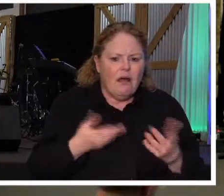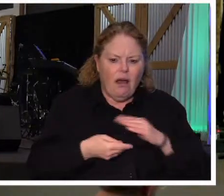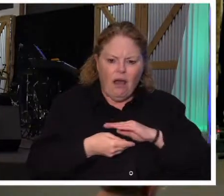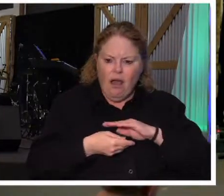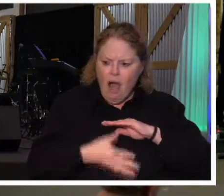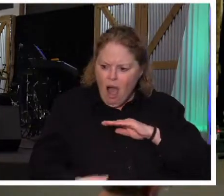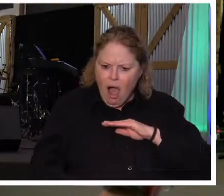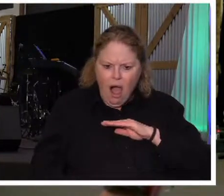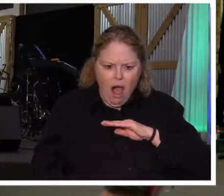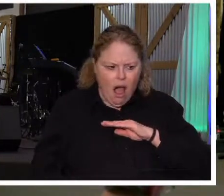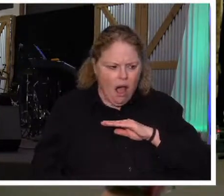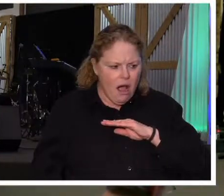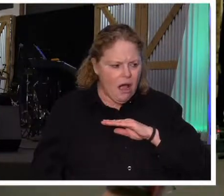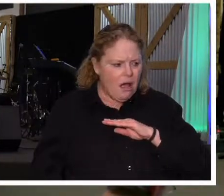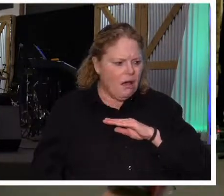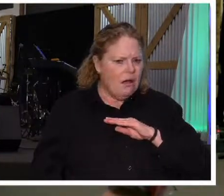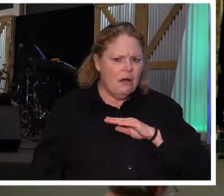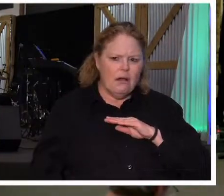Violated?